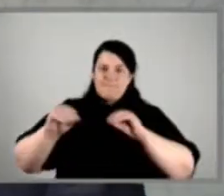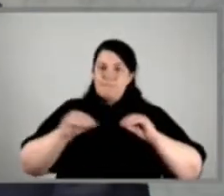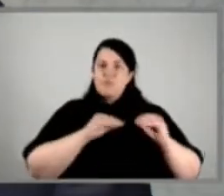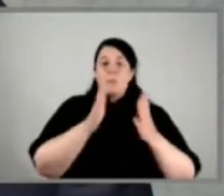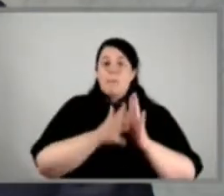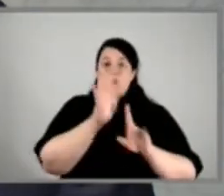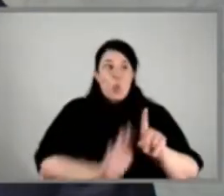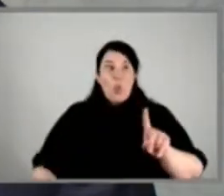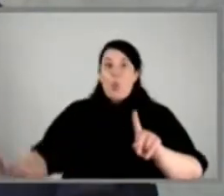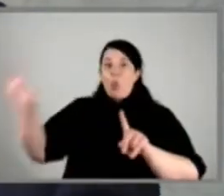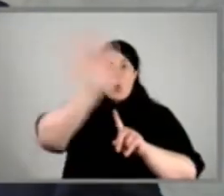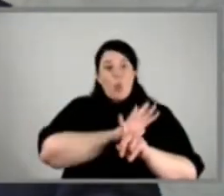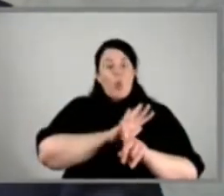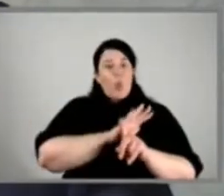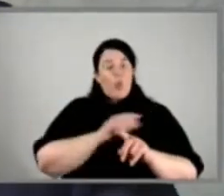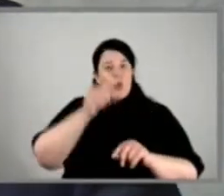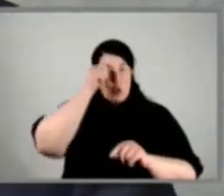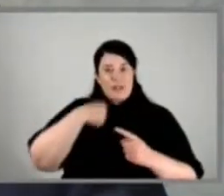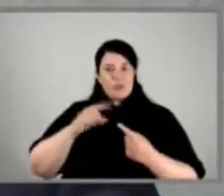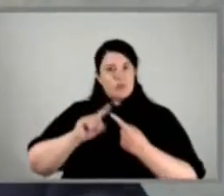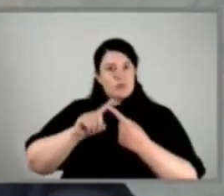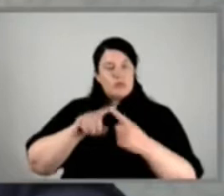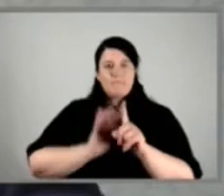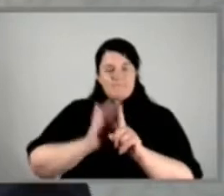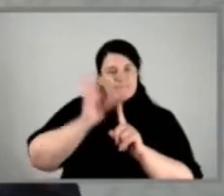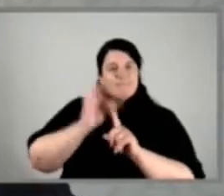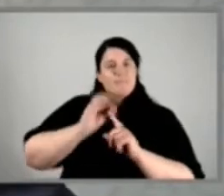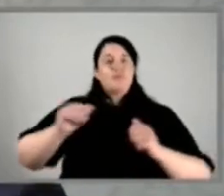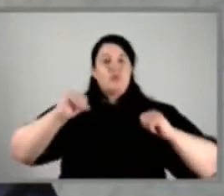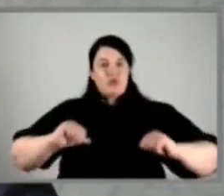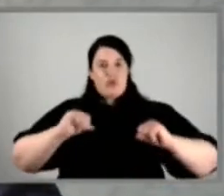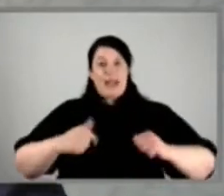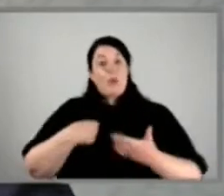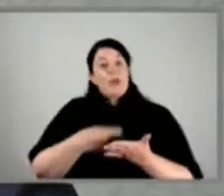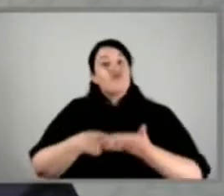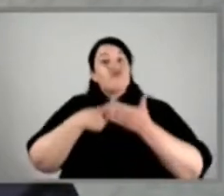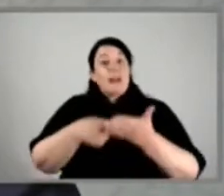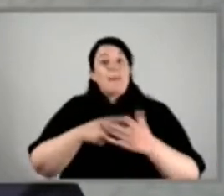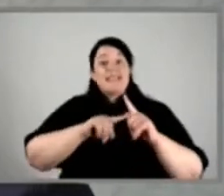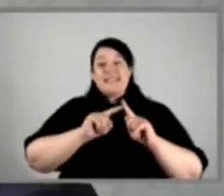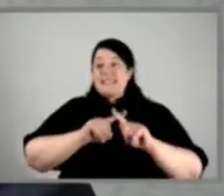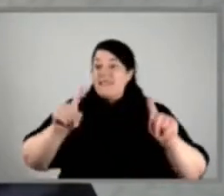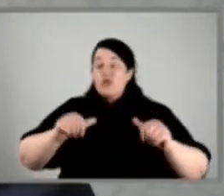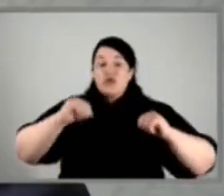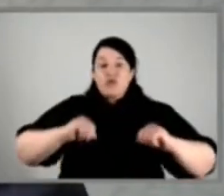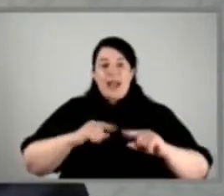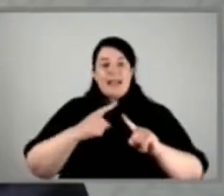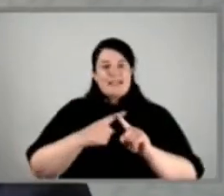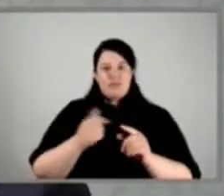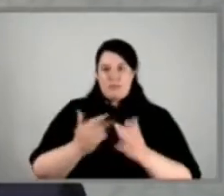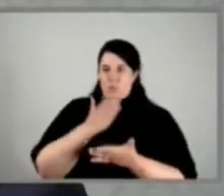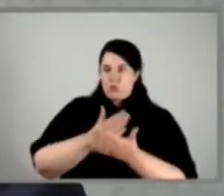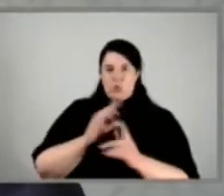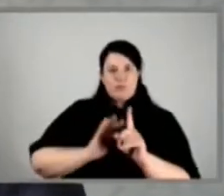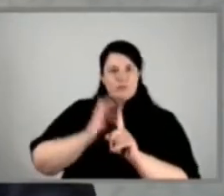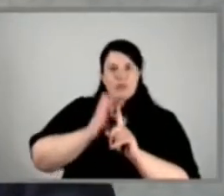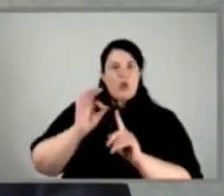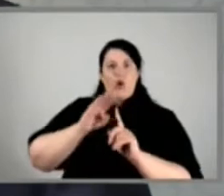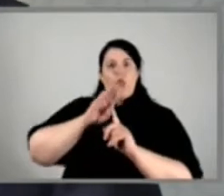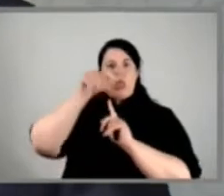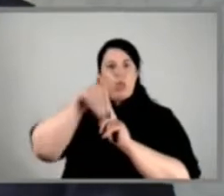Commonwealth understand that, and we've recommended ways that they can do that even more and more efficiently. We also